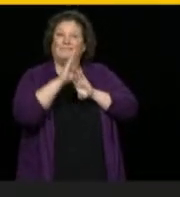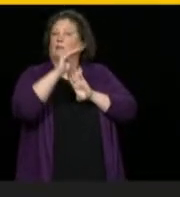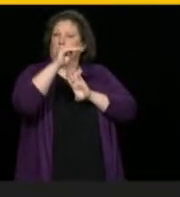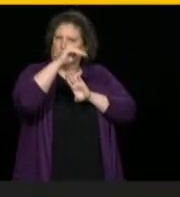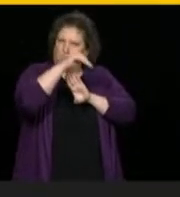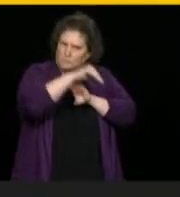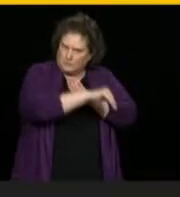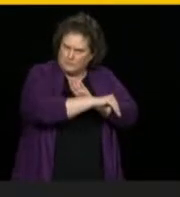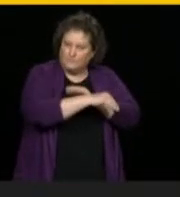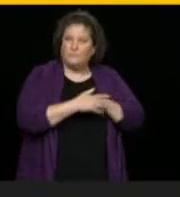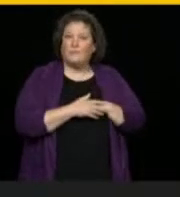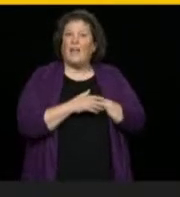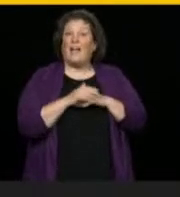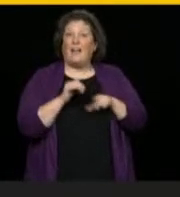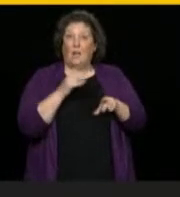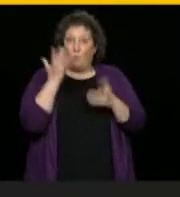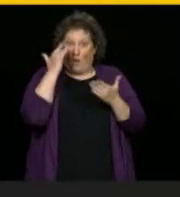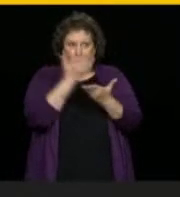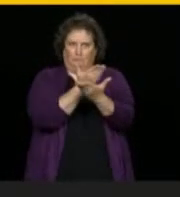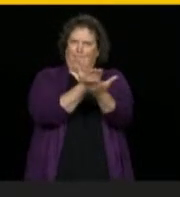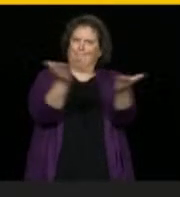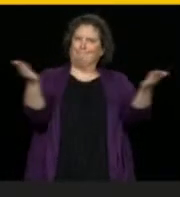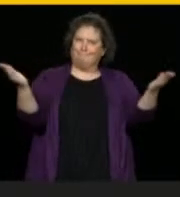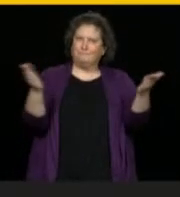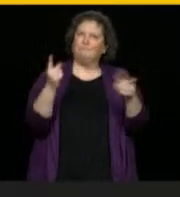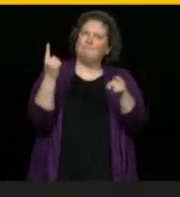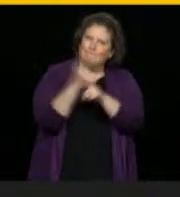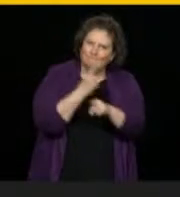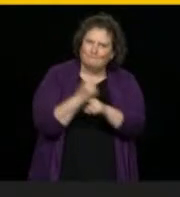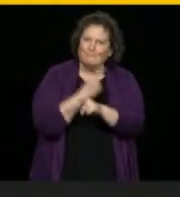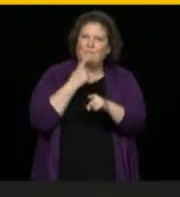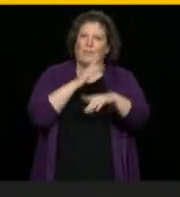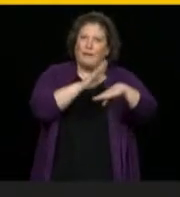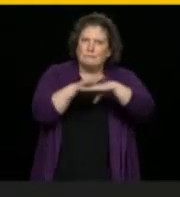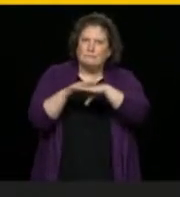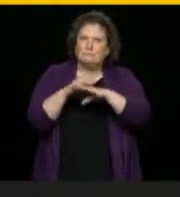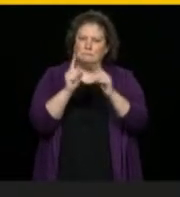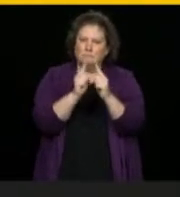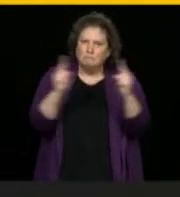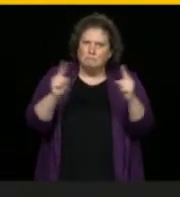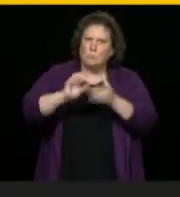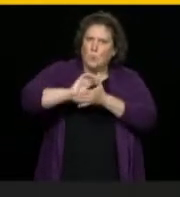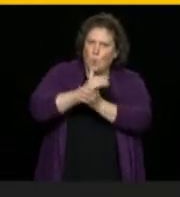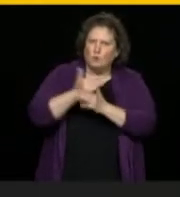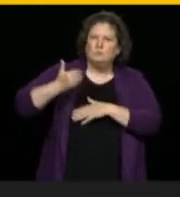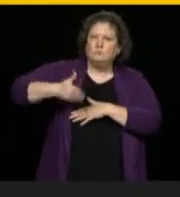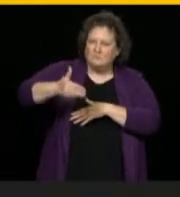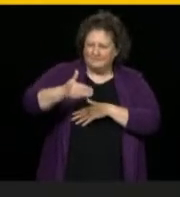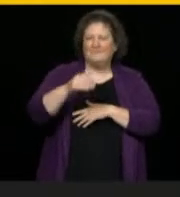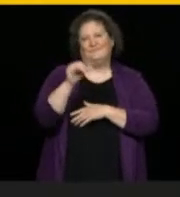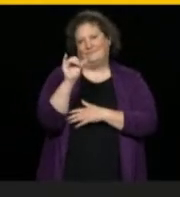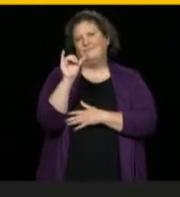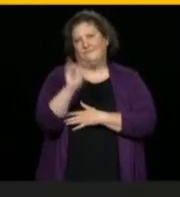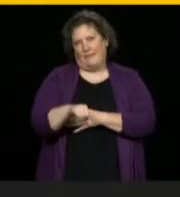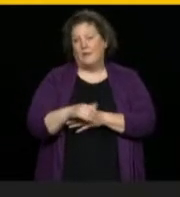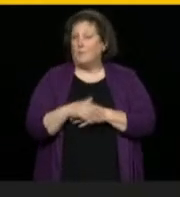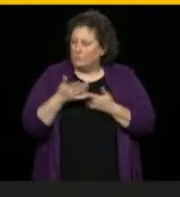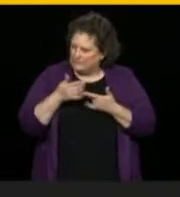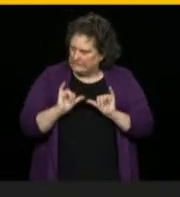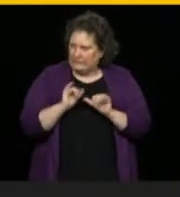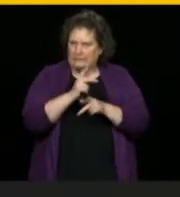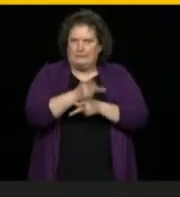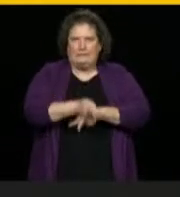part and followed public health instructions. But we still have to be very careful. Things can change